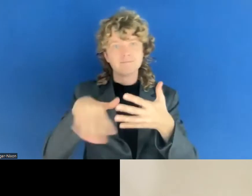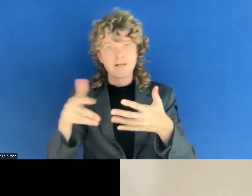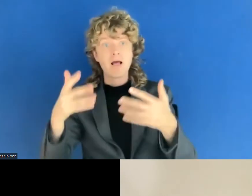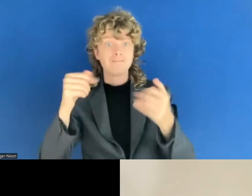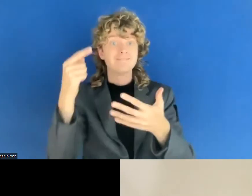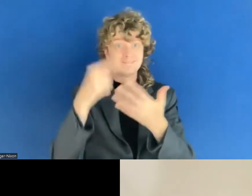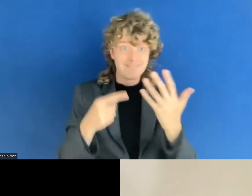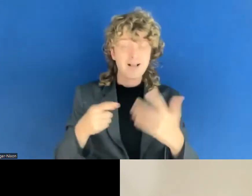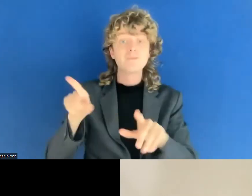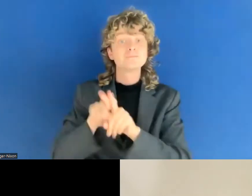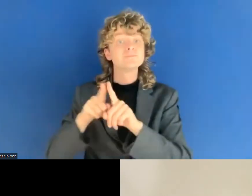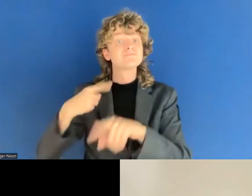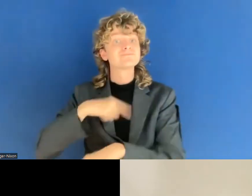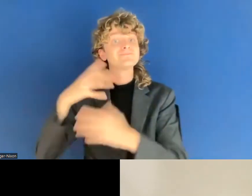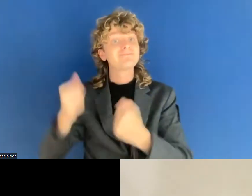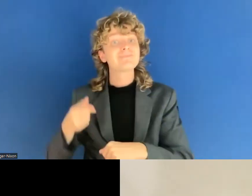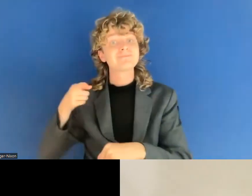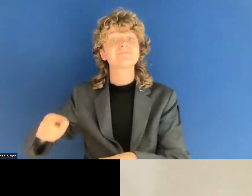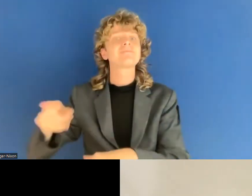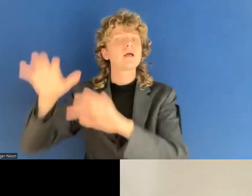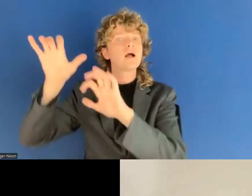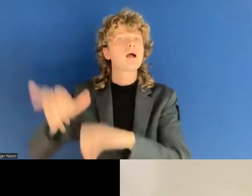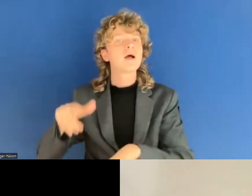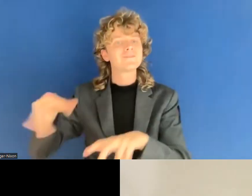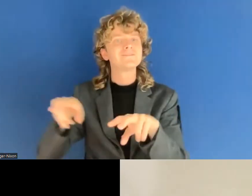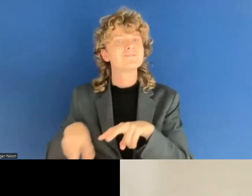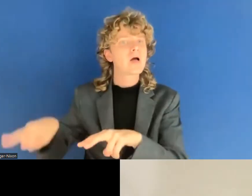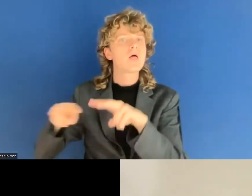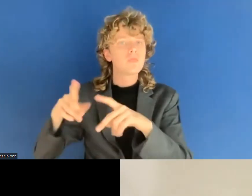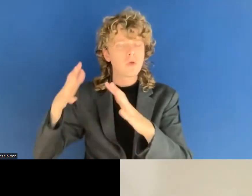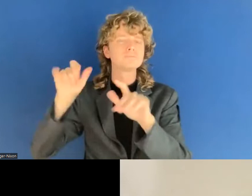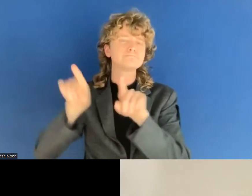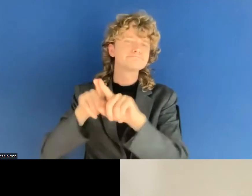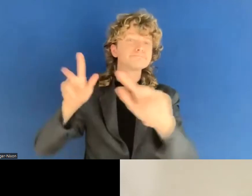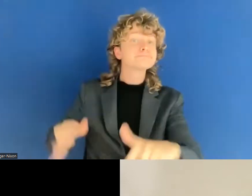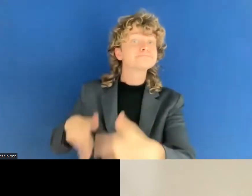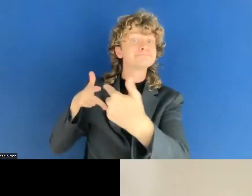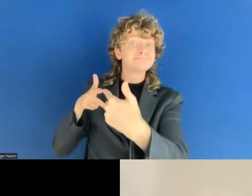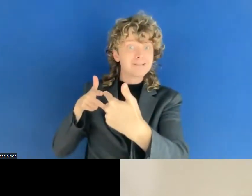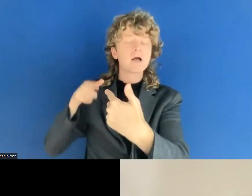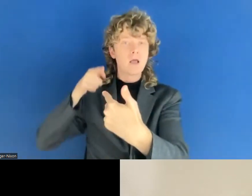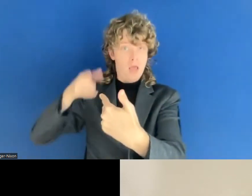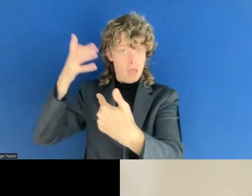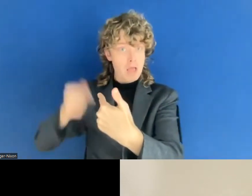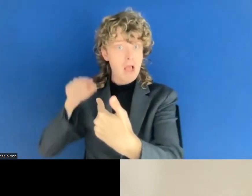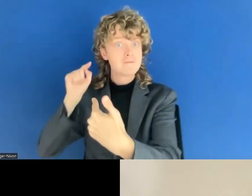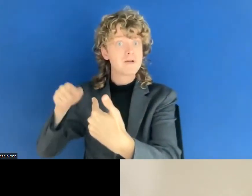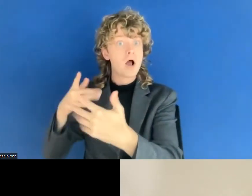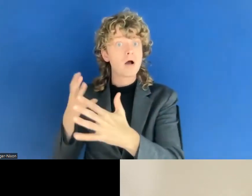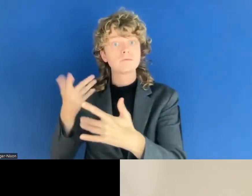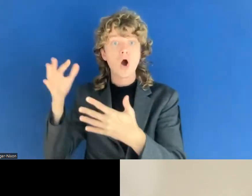once again, do I have to follow the requirements dedicated to the real-time text description that we just